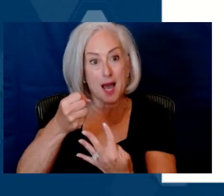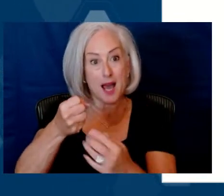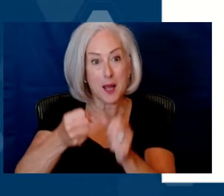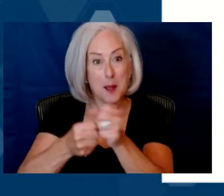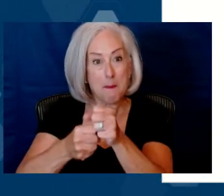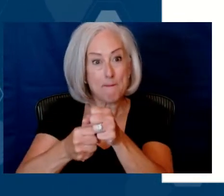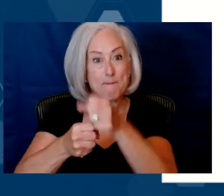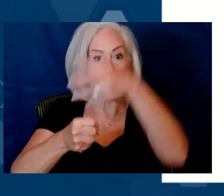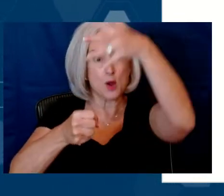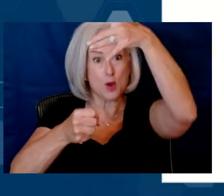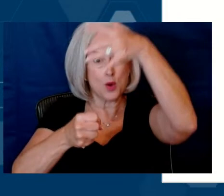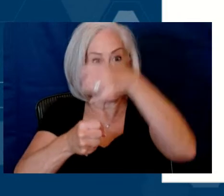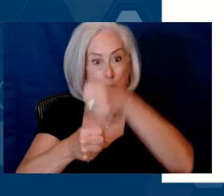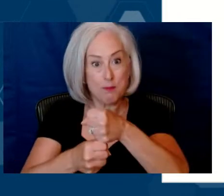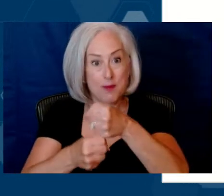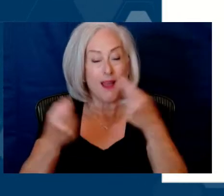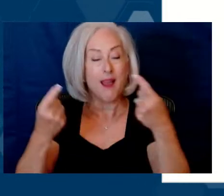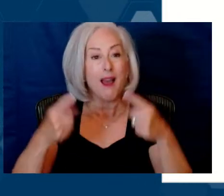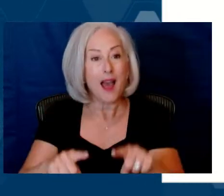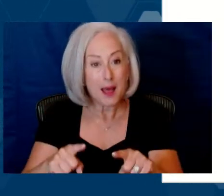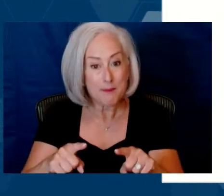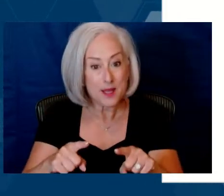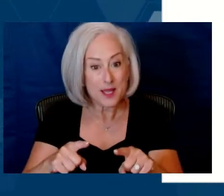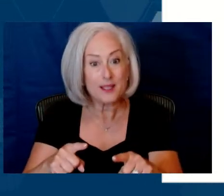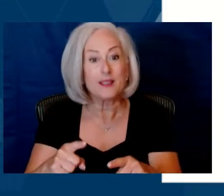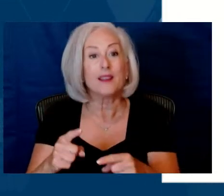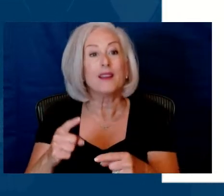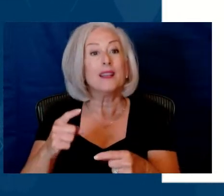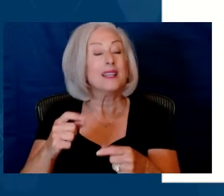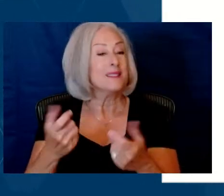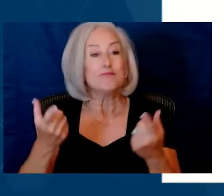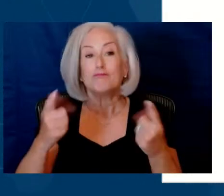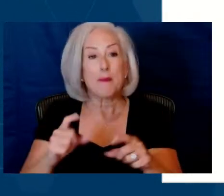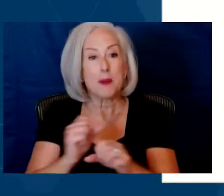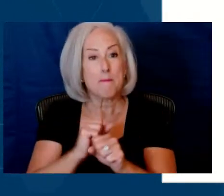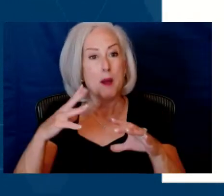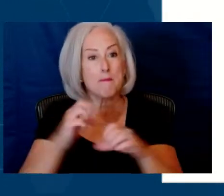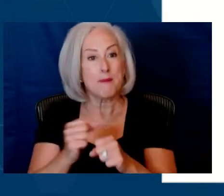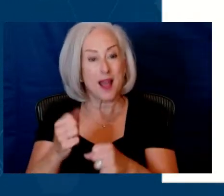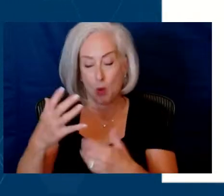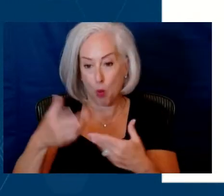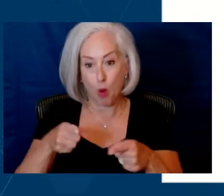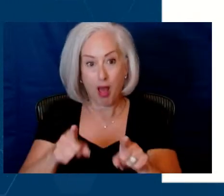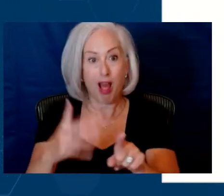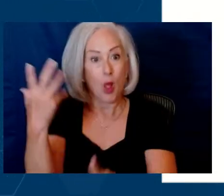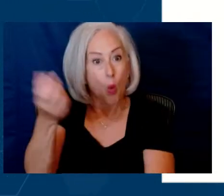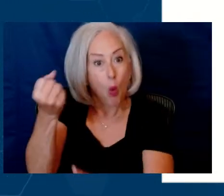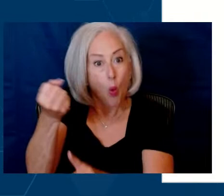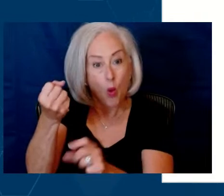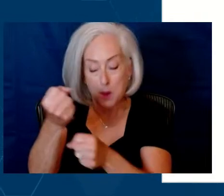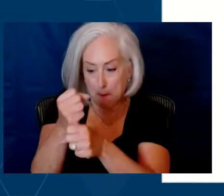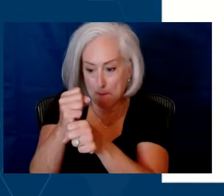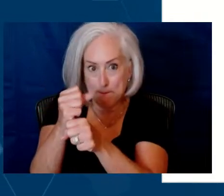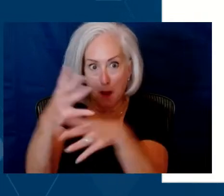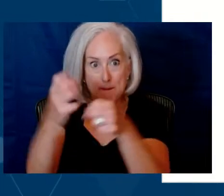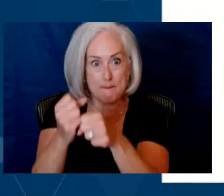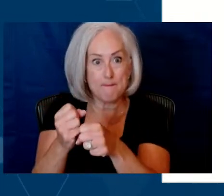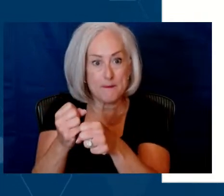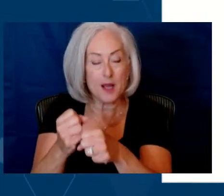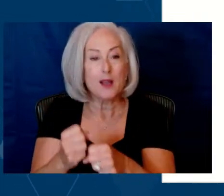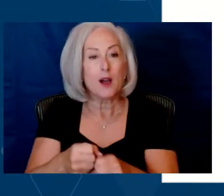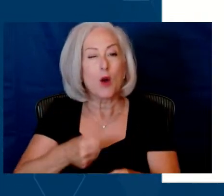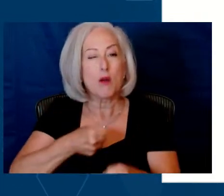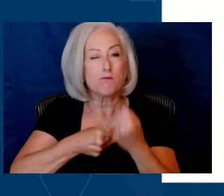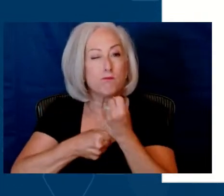it kind of goes off in their hand or blasts in their face. Sometimes there is just playing around